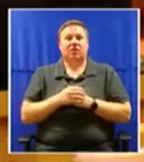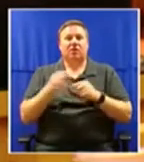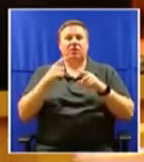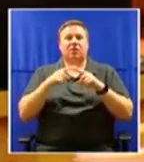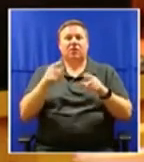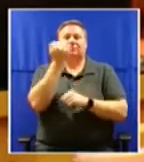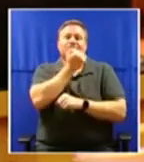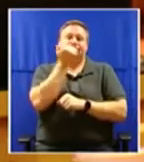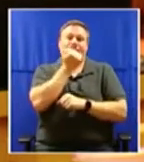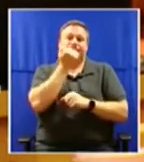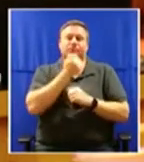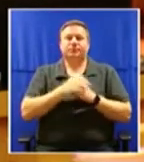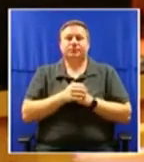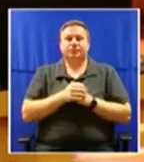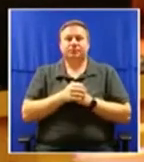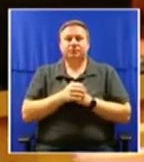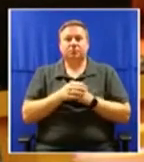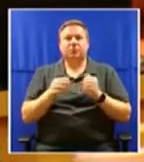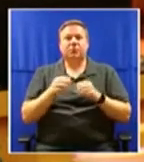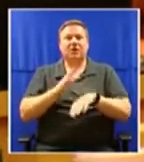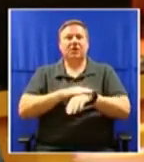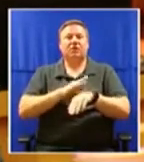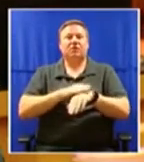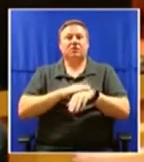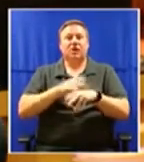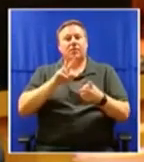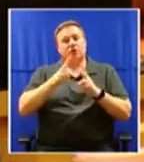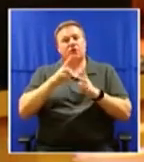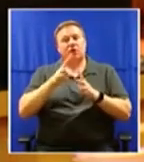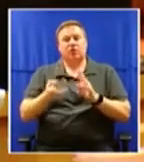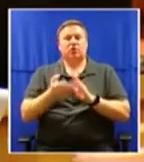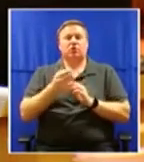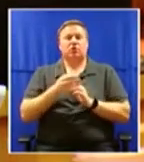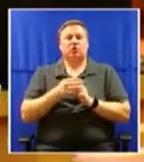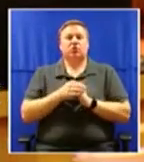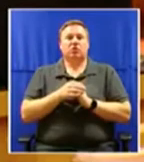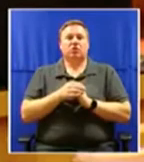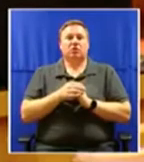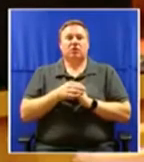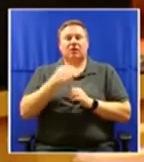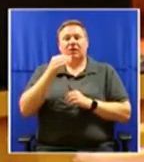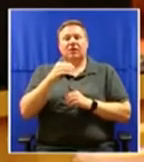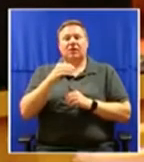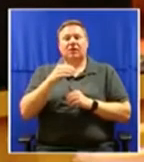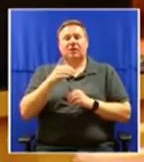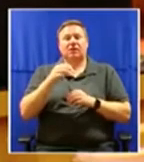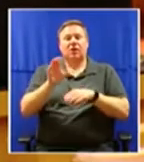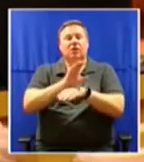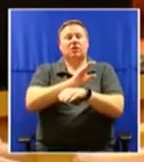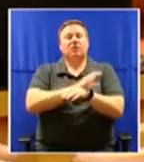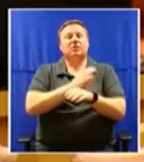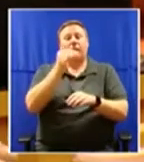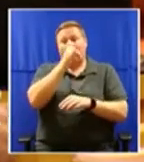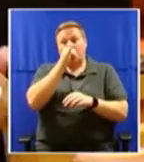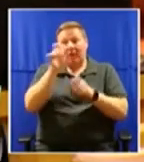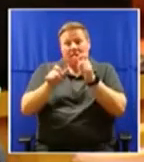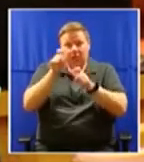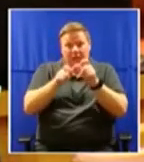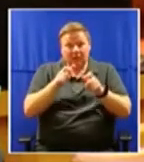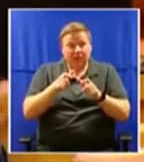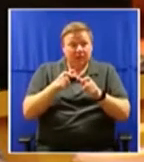regrettable. It is in times of upheaval or change when cyber criminals capitalize on confusion and uncertainty,